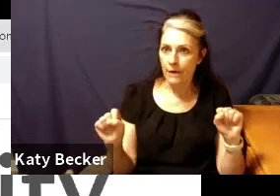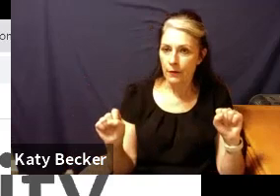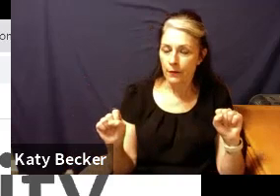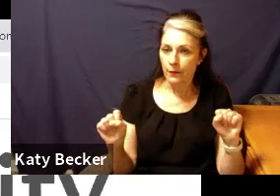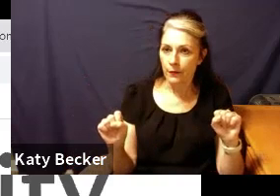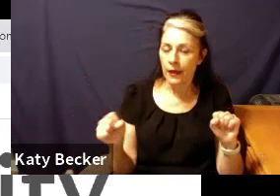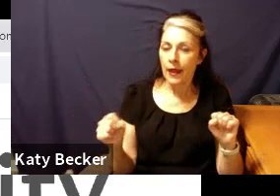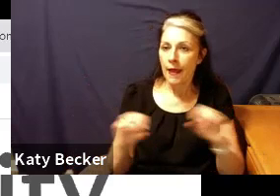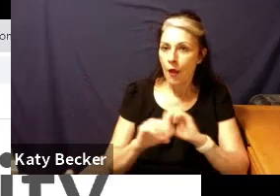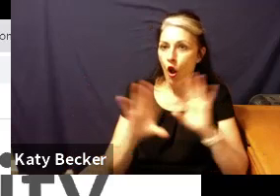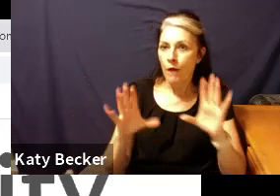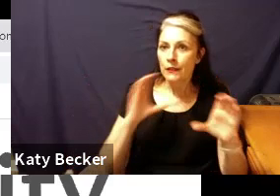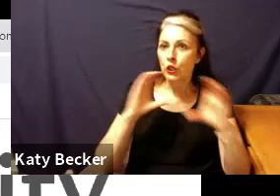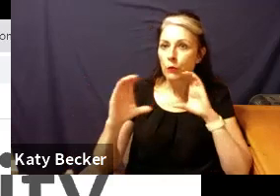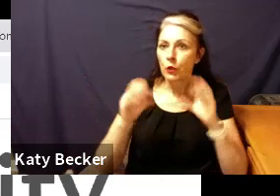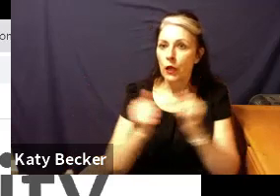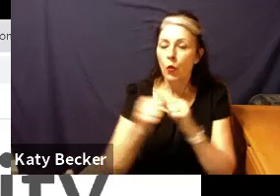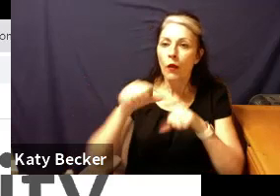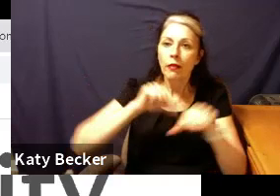to communicate with each other